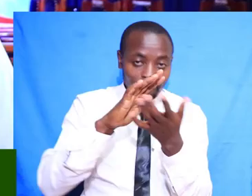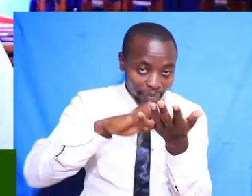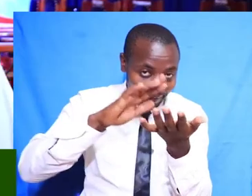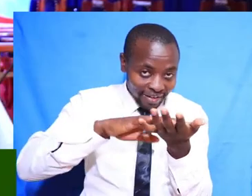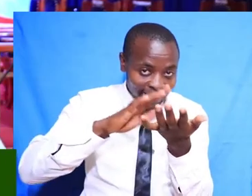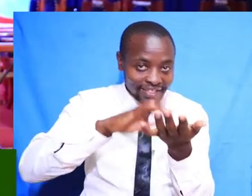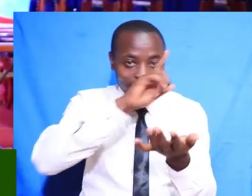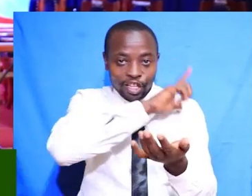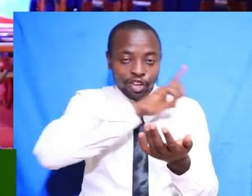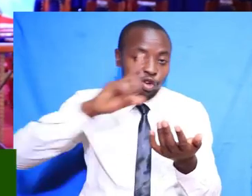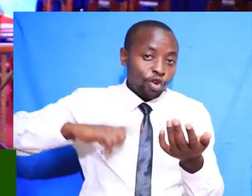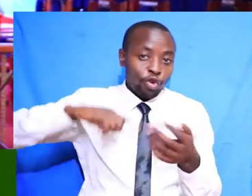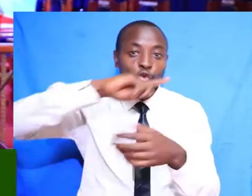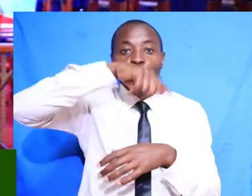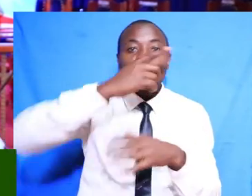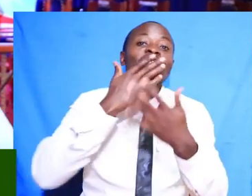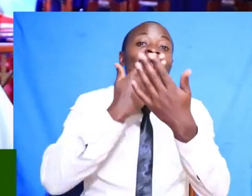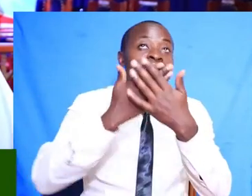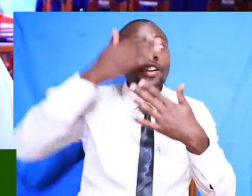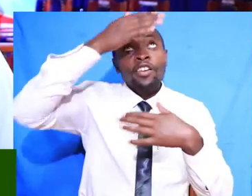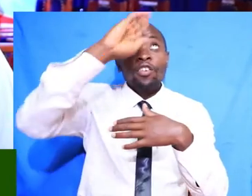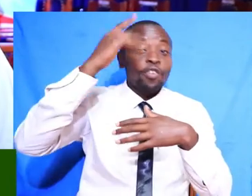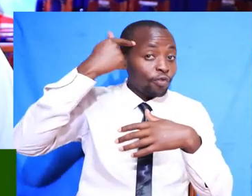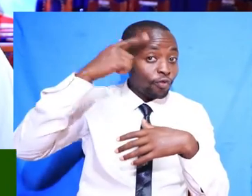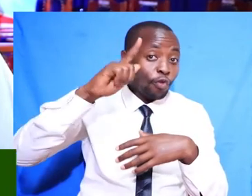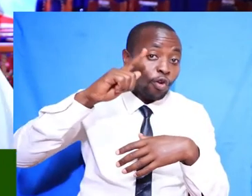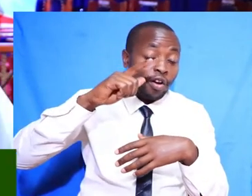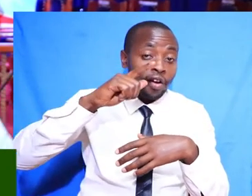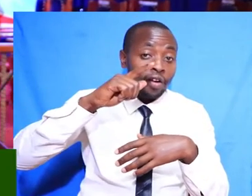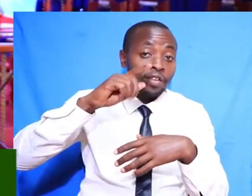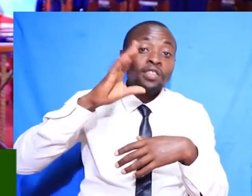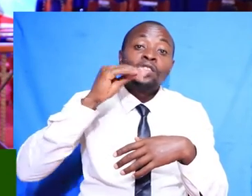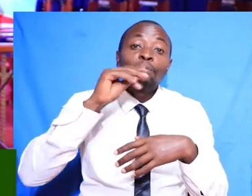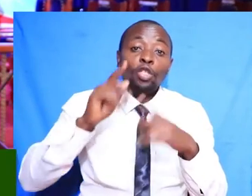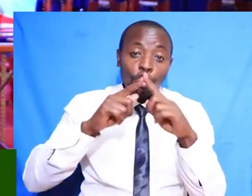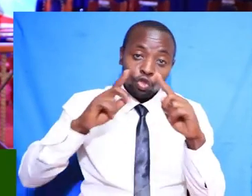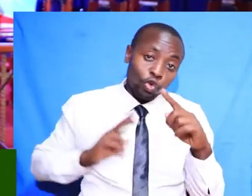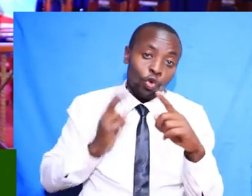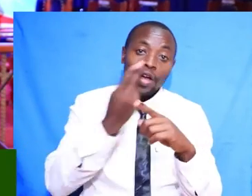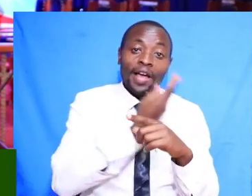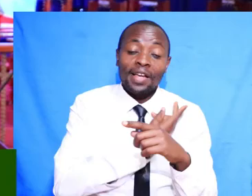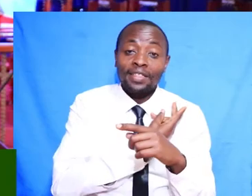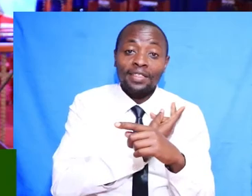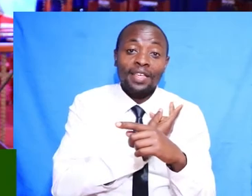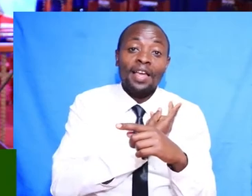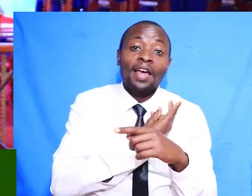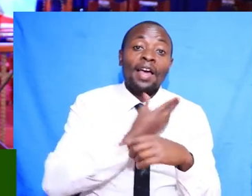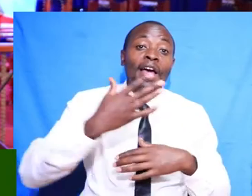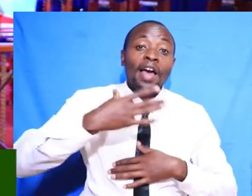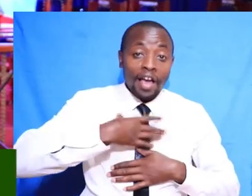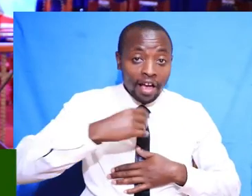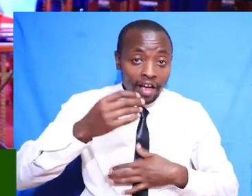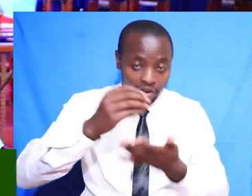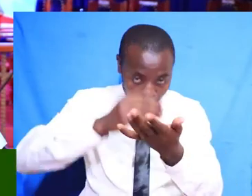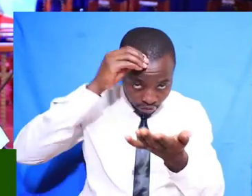Praise the Lord. We thank the Lord for speaking to us and for the